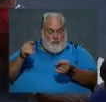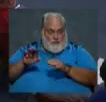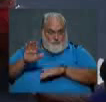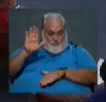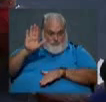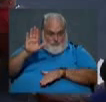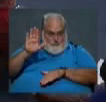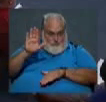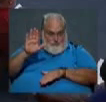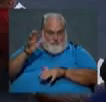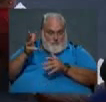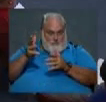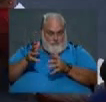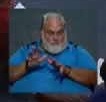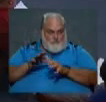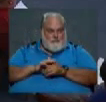approve.